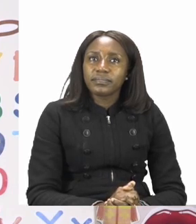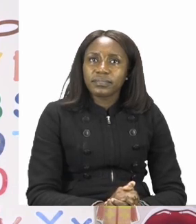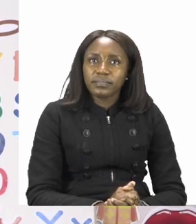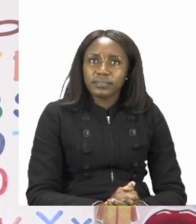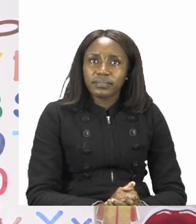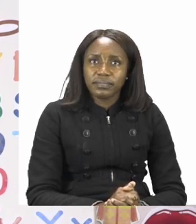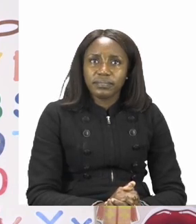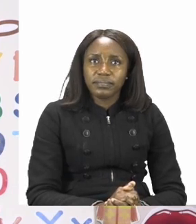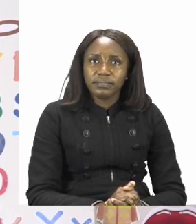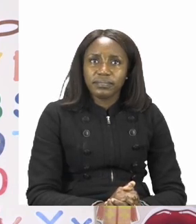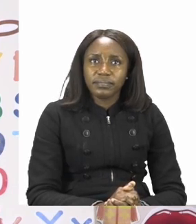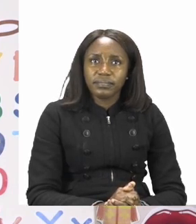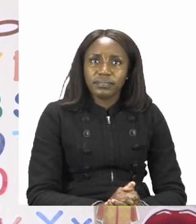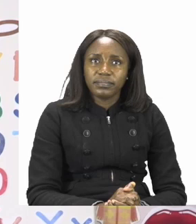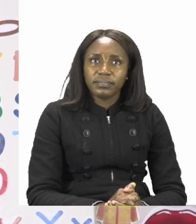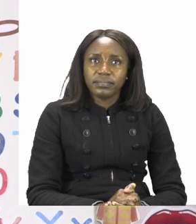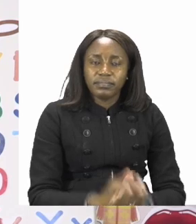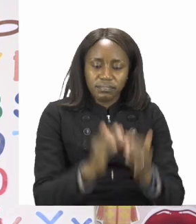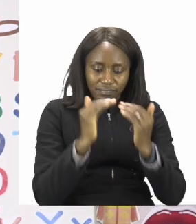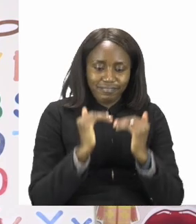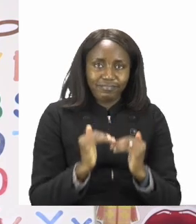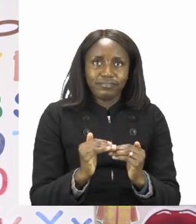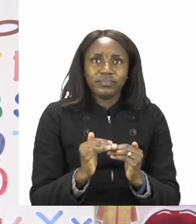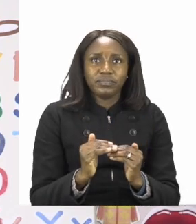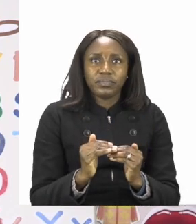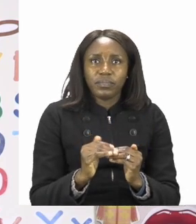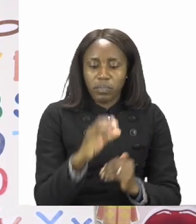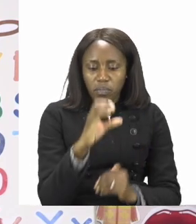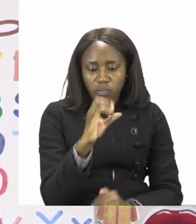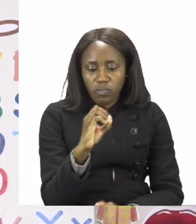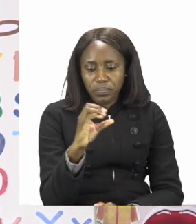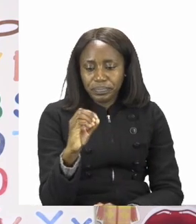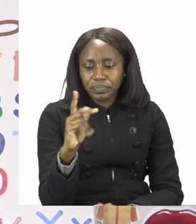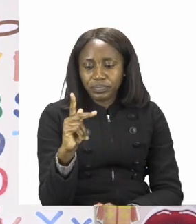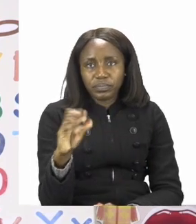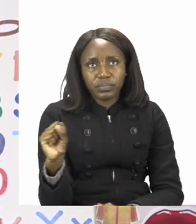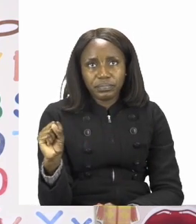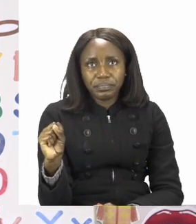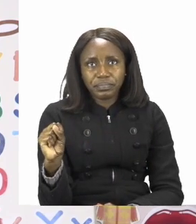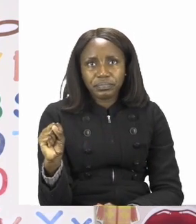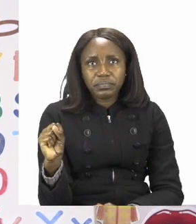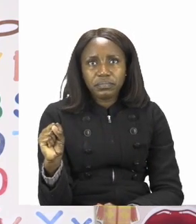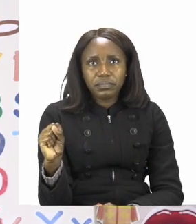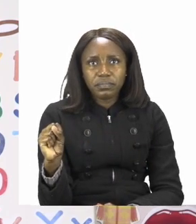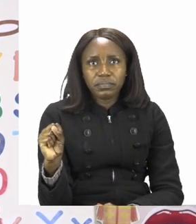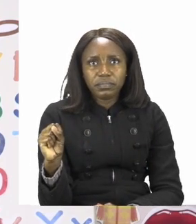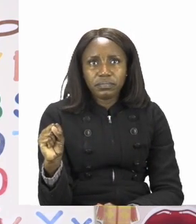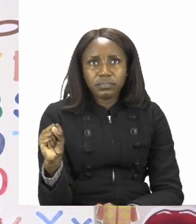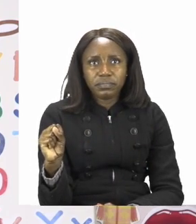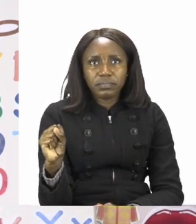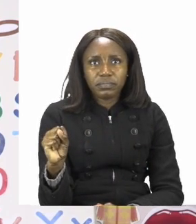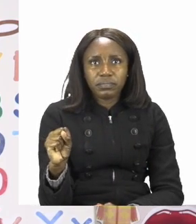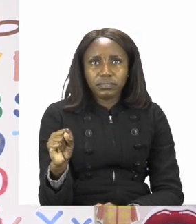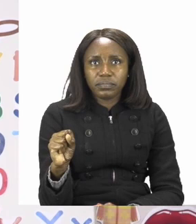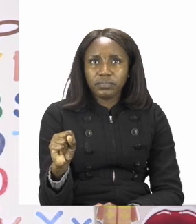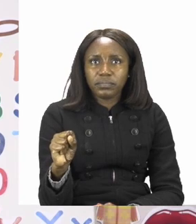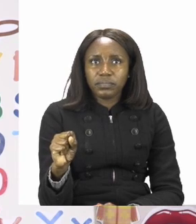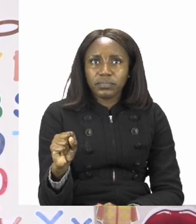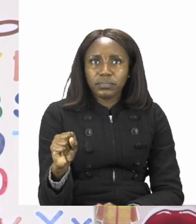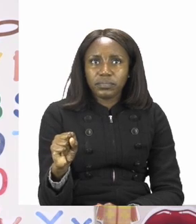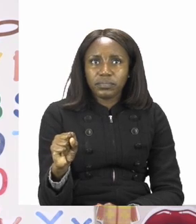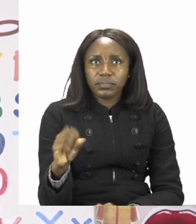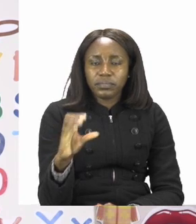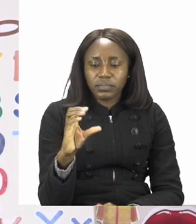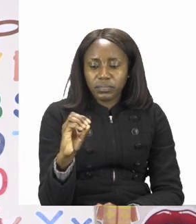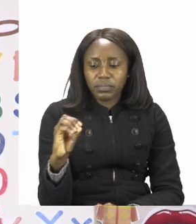desk. Then we have another one that ends with ooks.